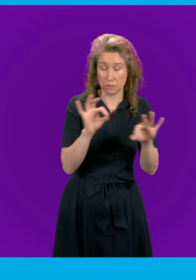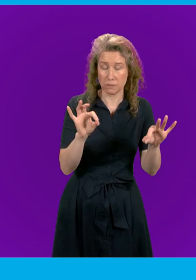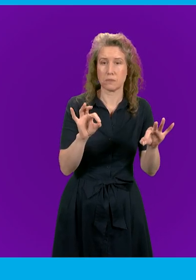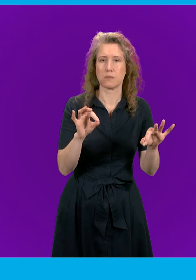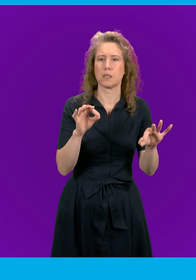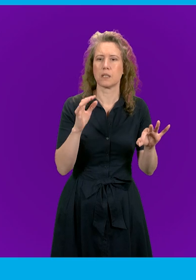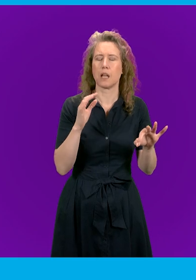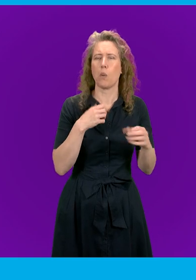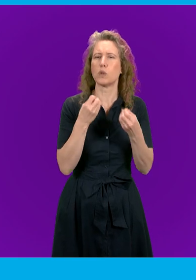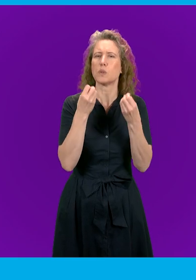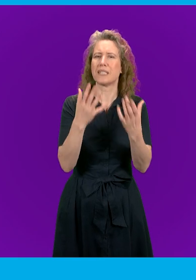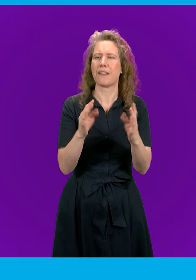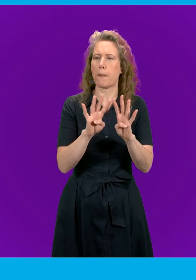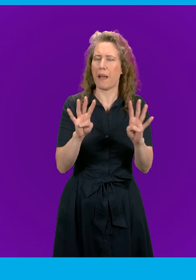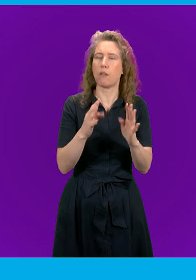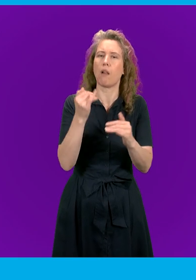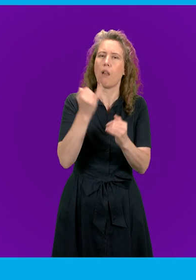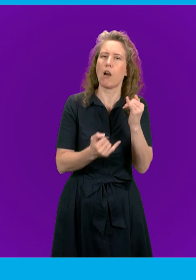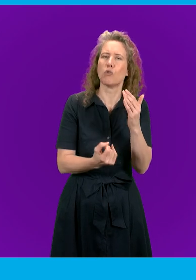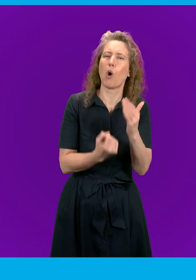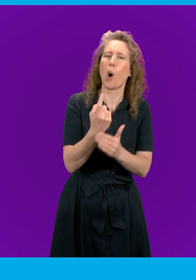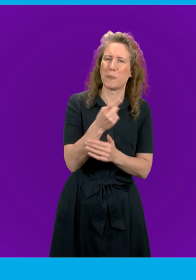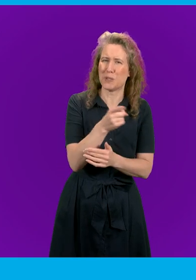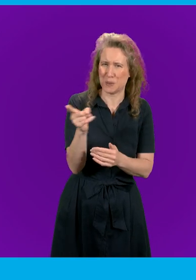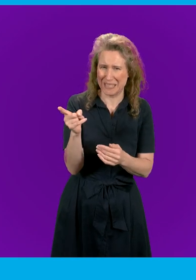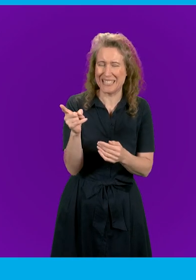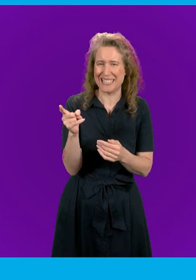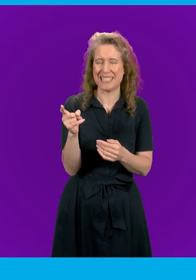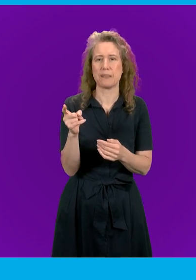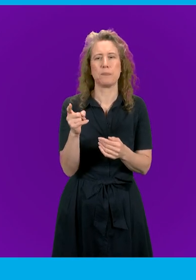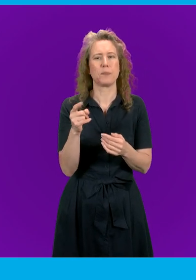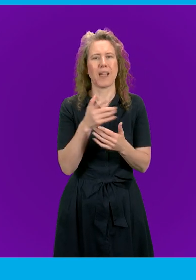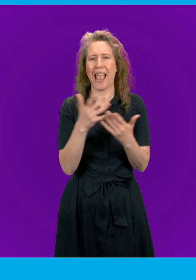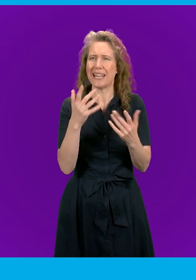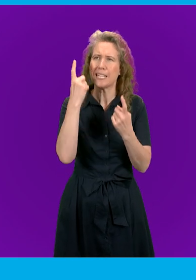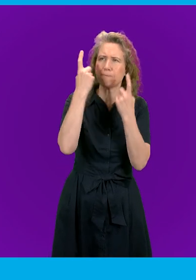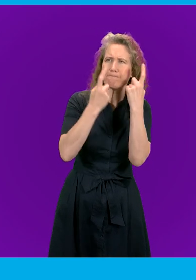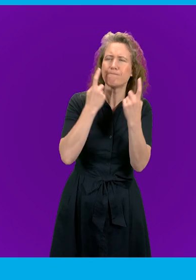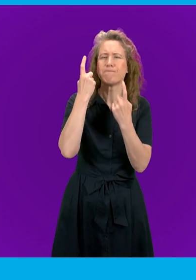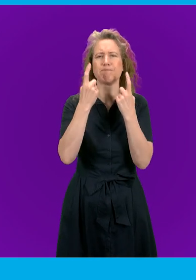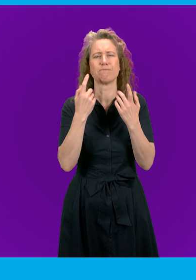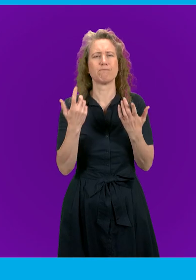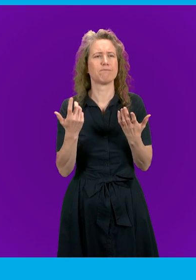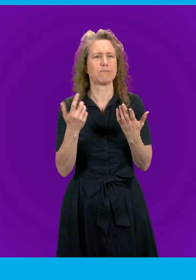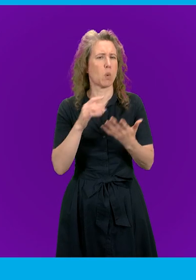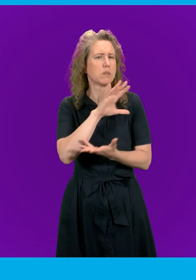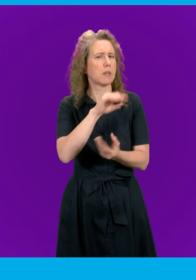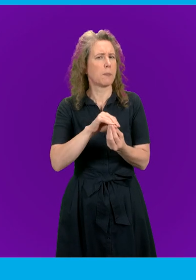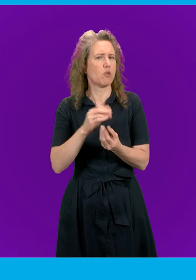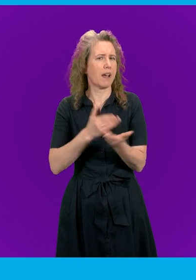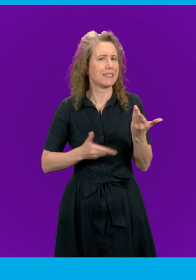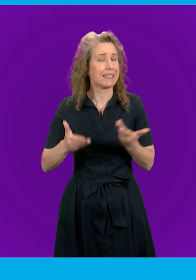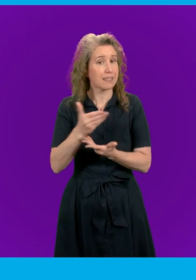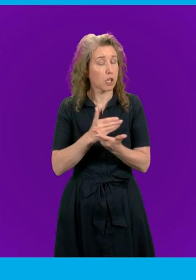I just want to give the panellists a final opportunity to give any reflections or to sum up the